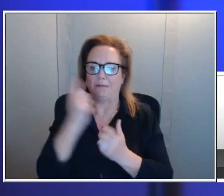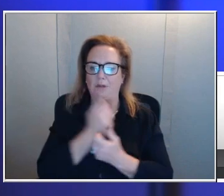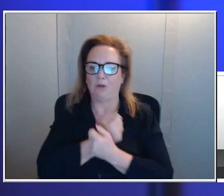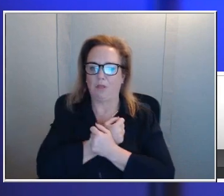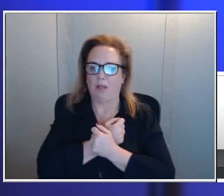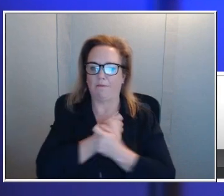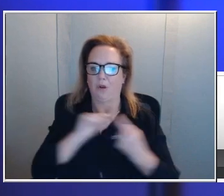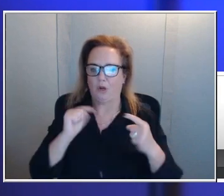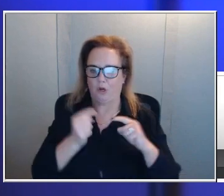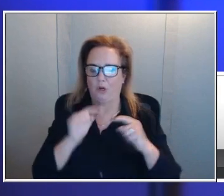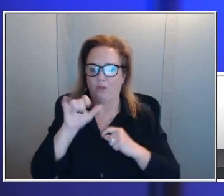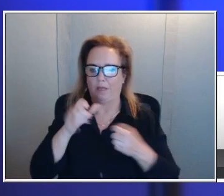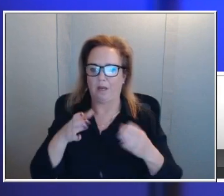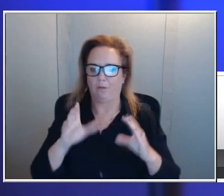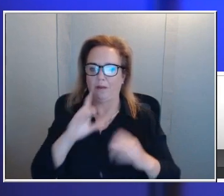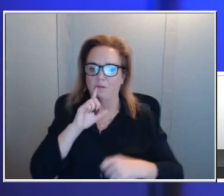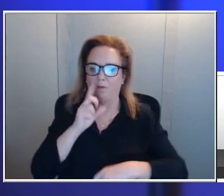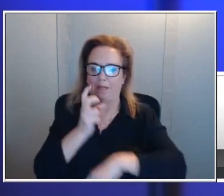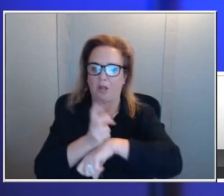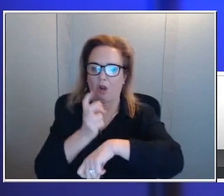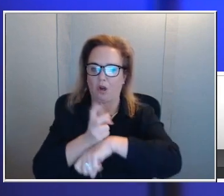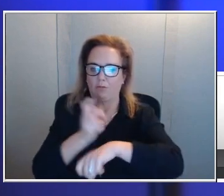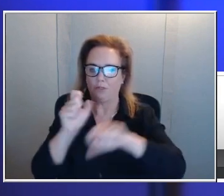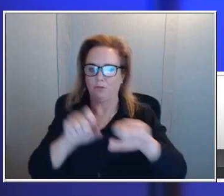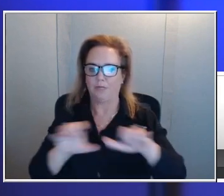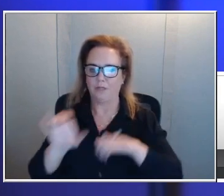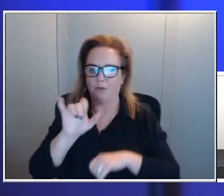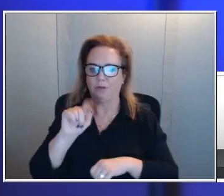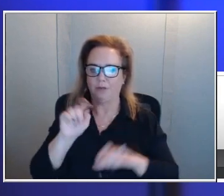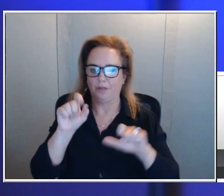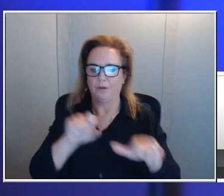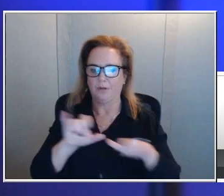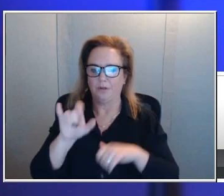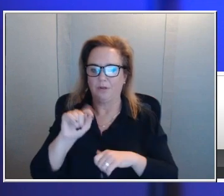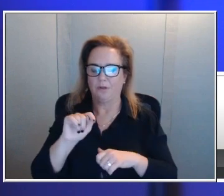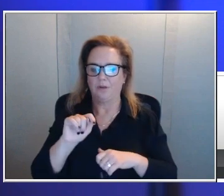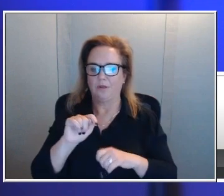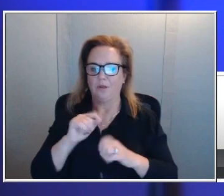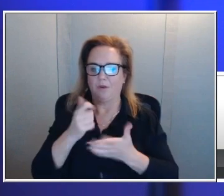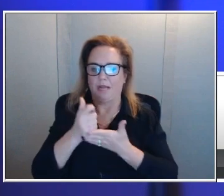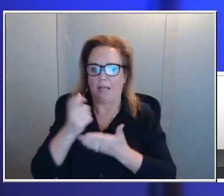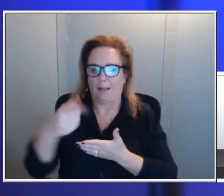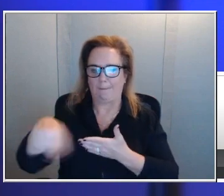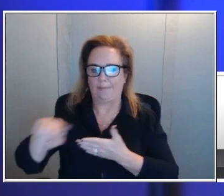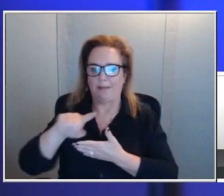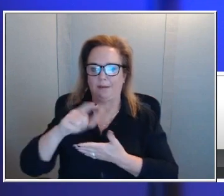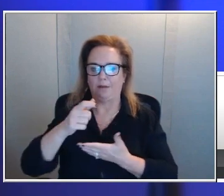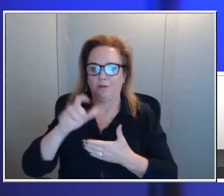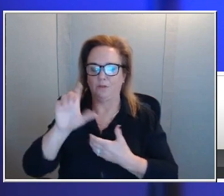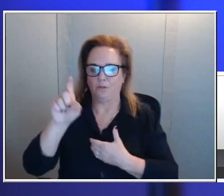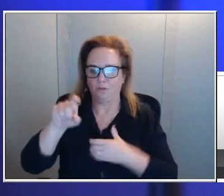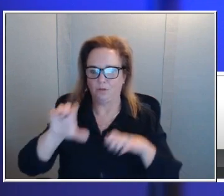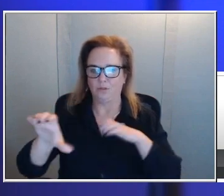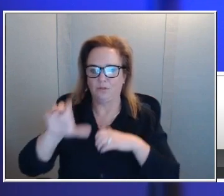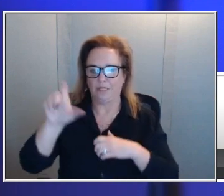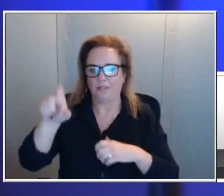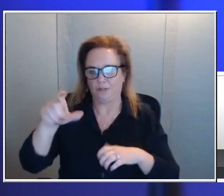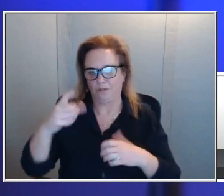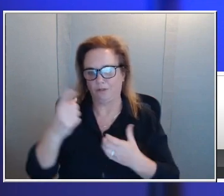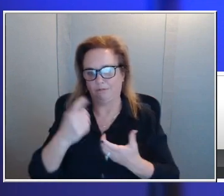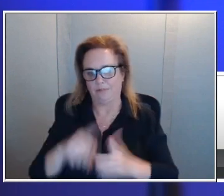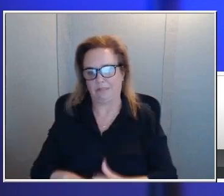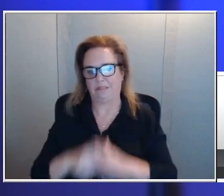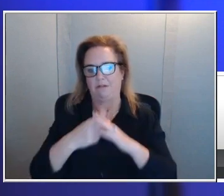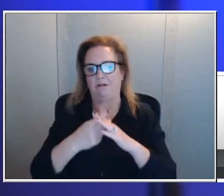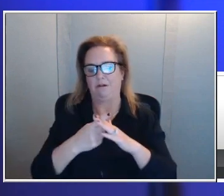hurt like that is really hard, but you can do it. You can do it. You can help them. You can do what you need to do to start.